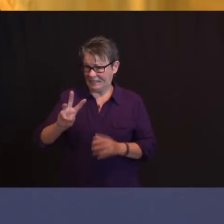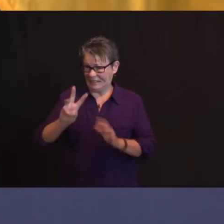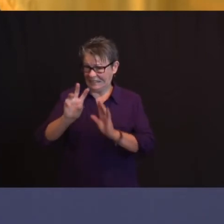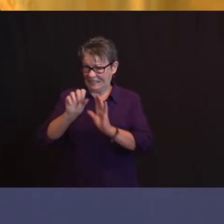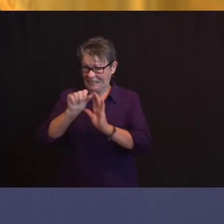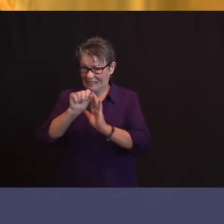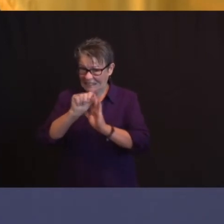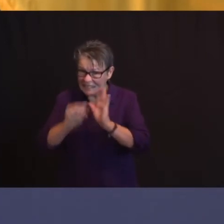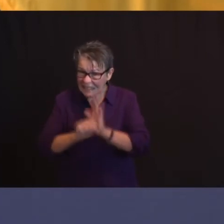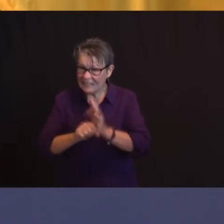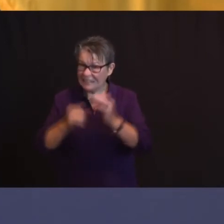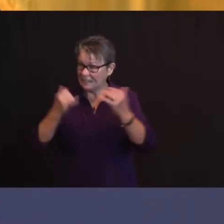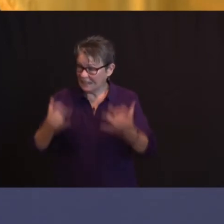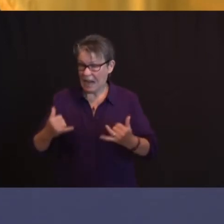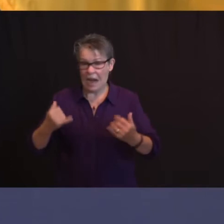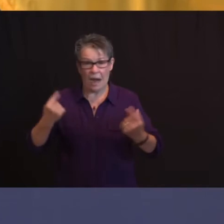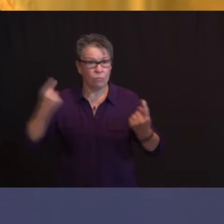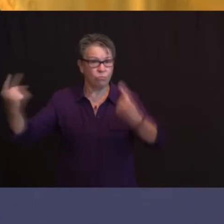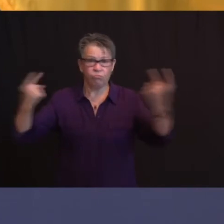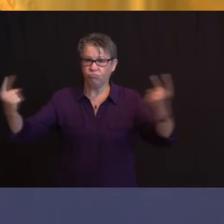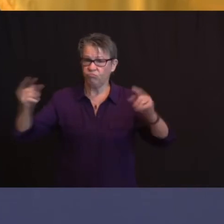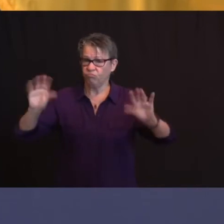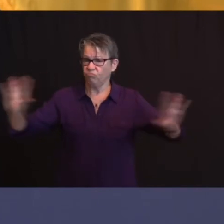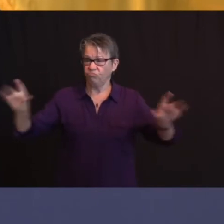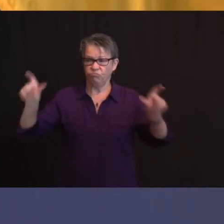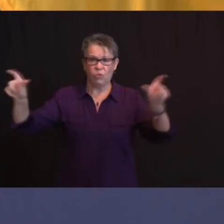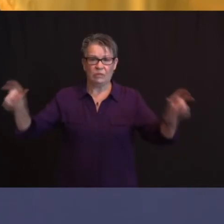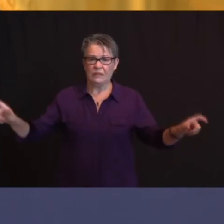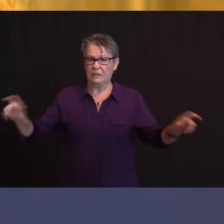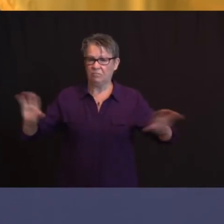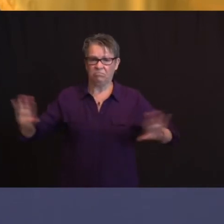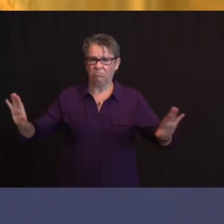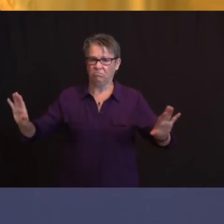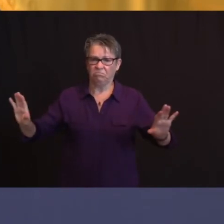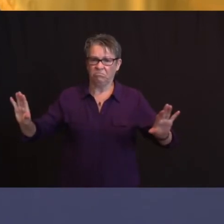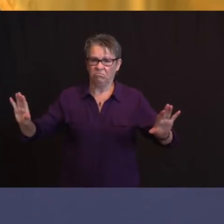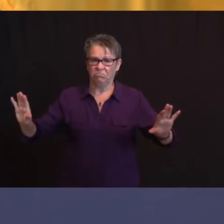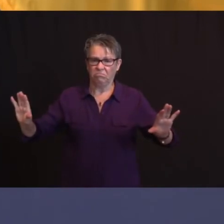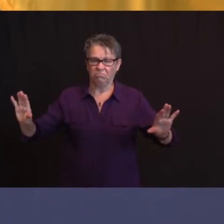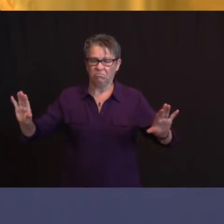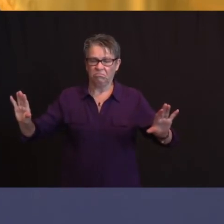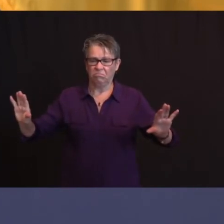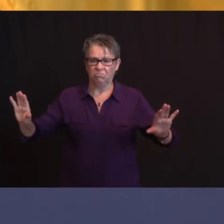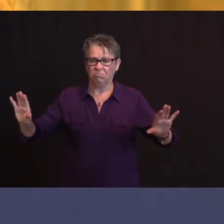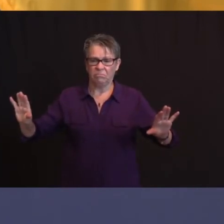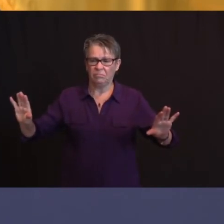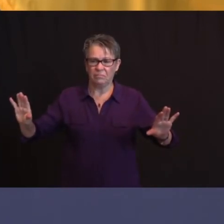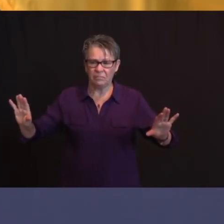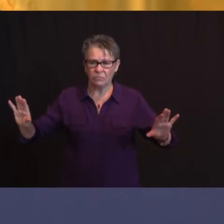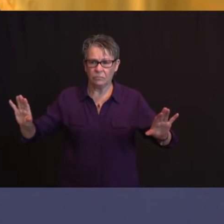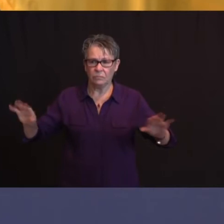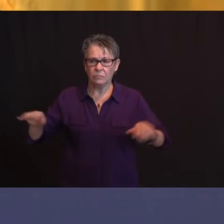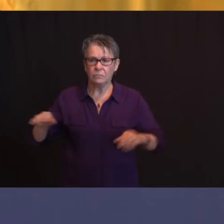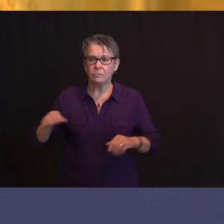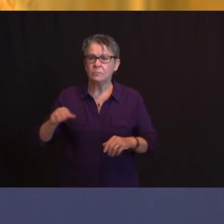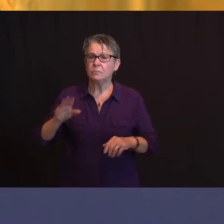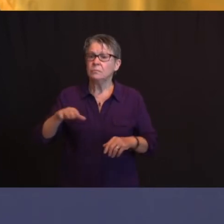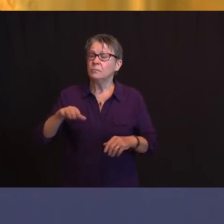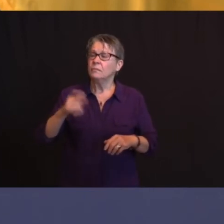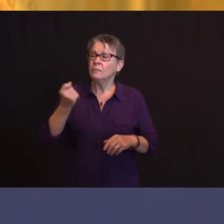out for essential travel and transient travel. And essential travel is a business trip you have to make.